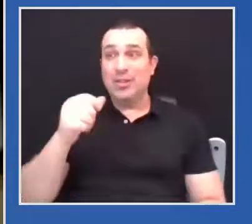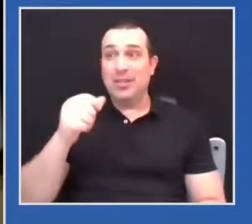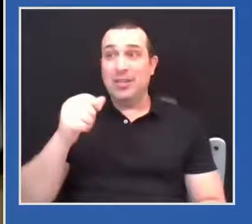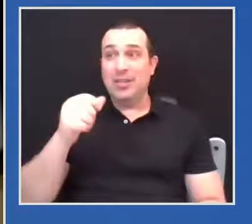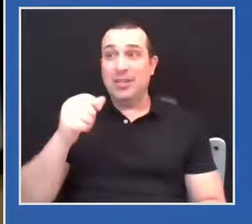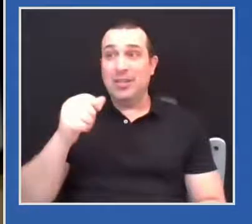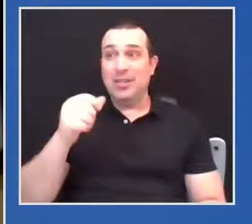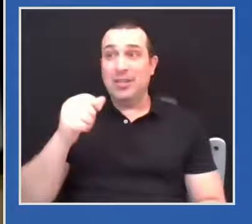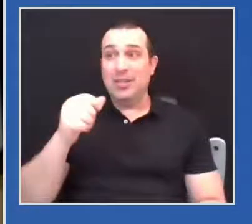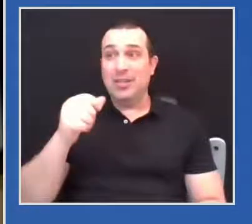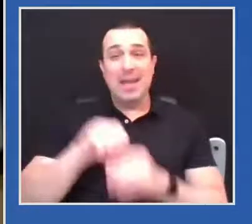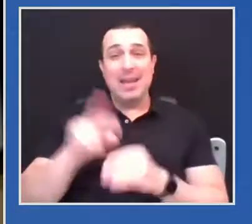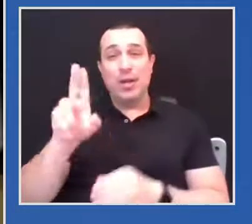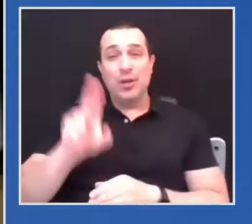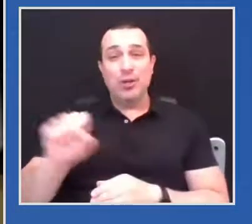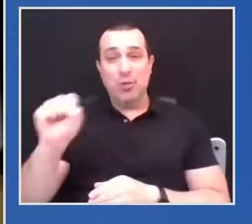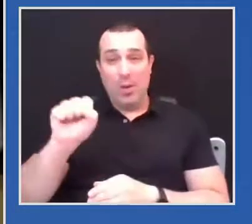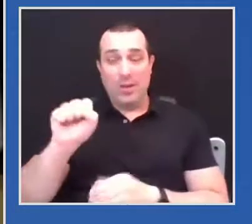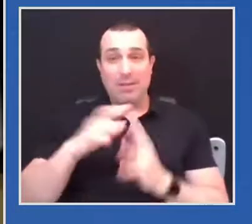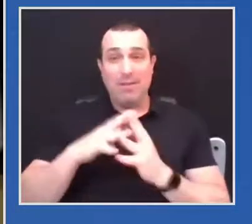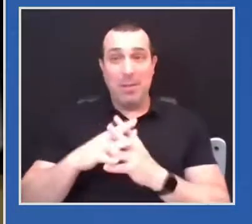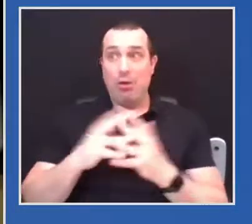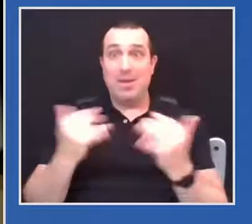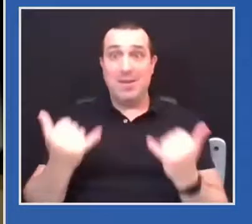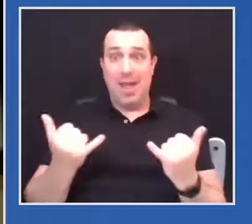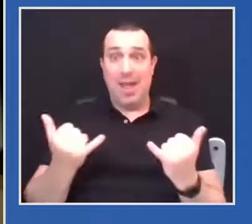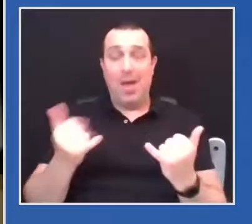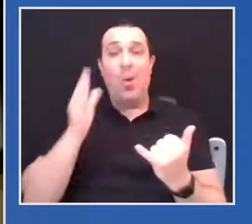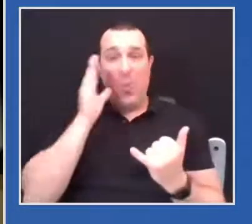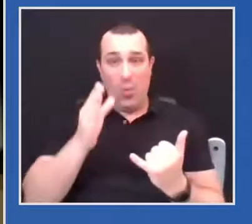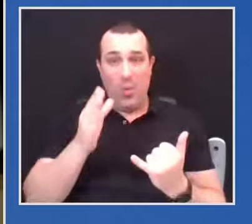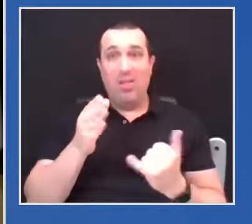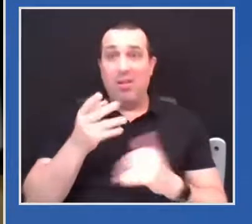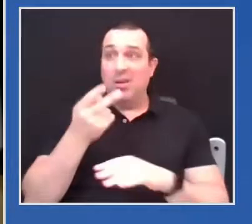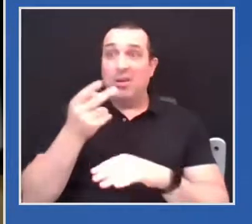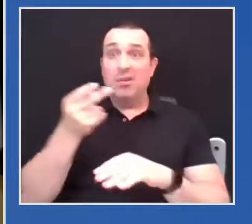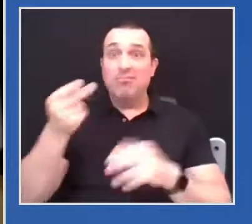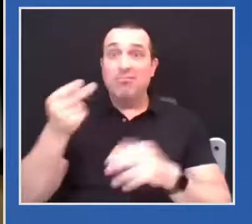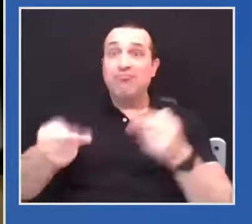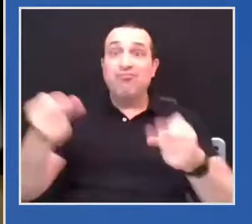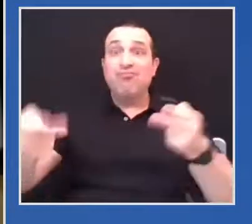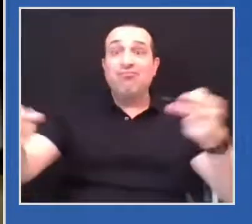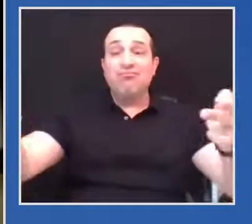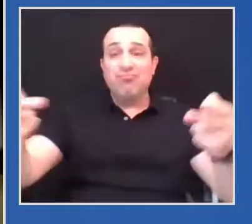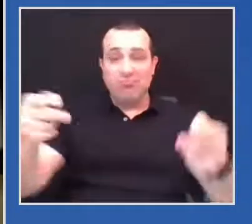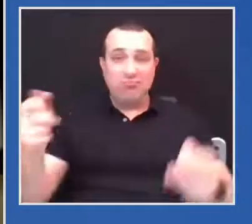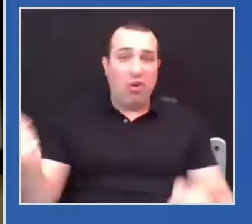States of America now will be occupied by an Alzheimer's patient.